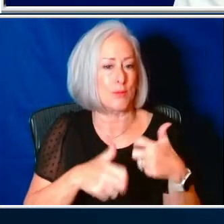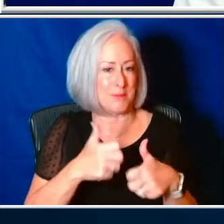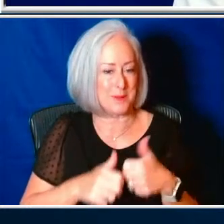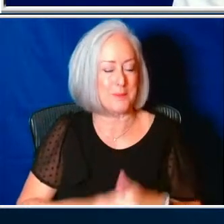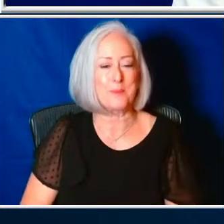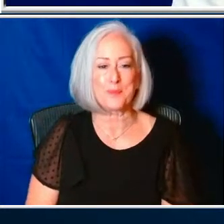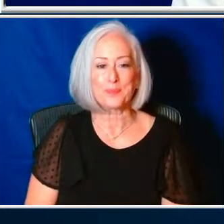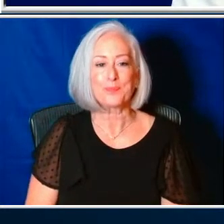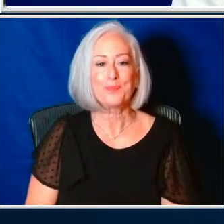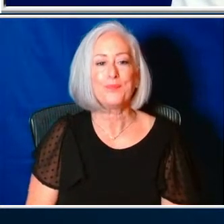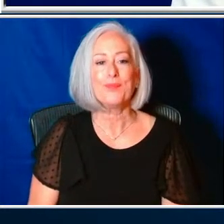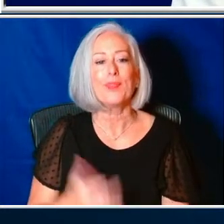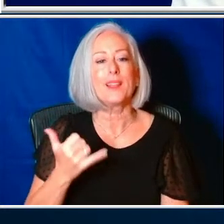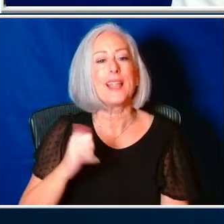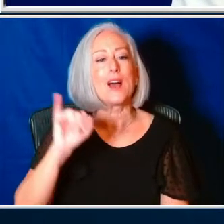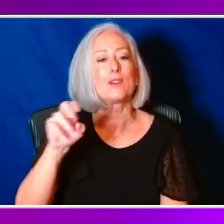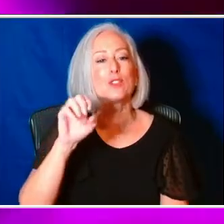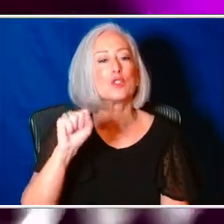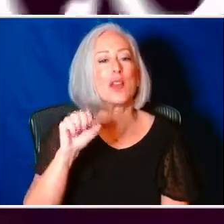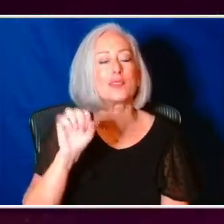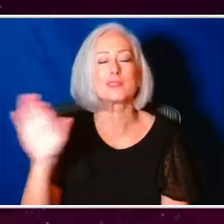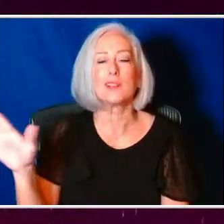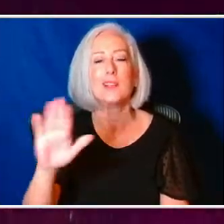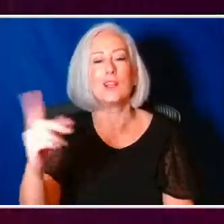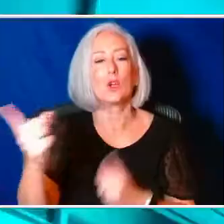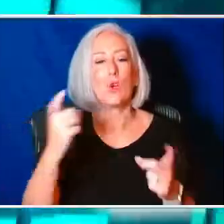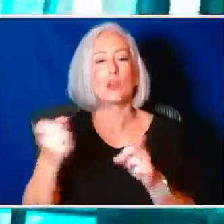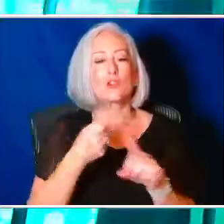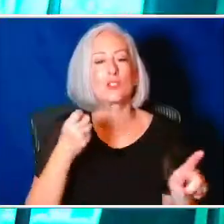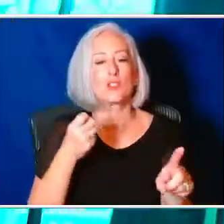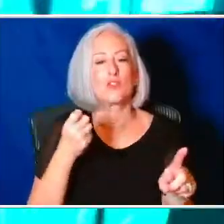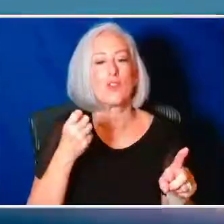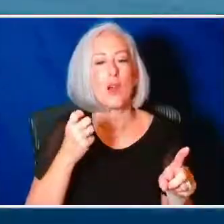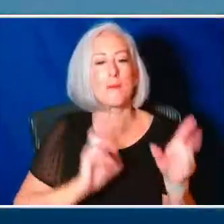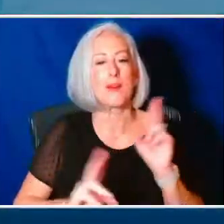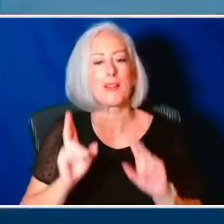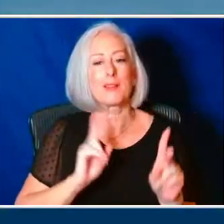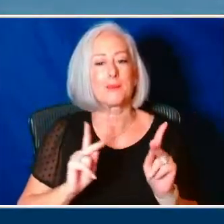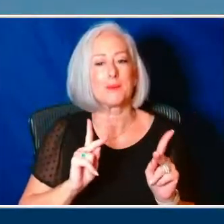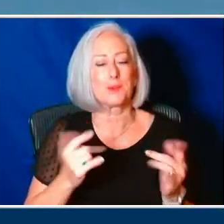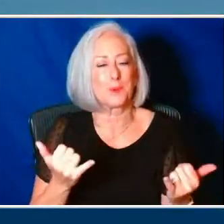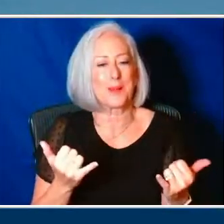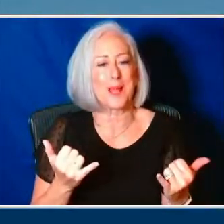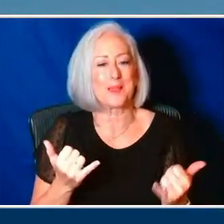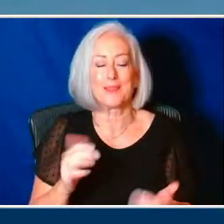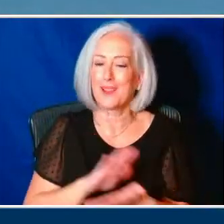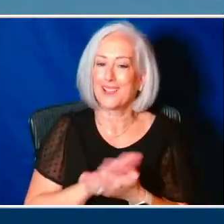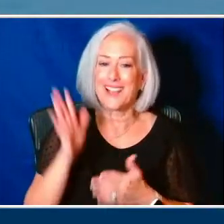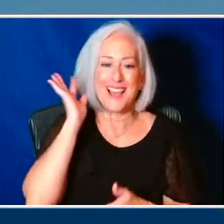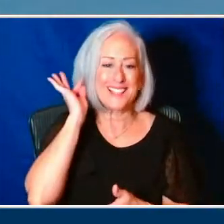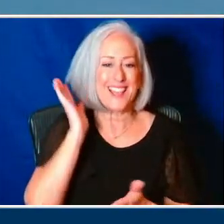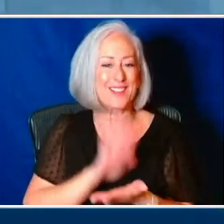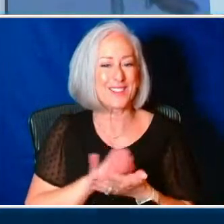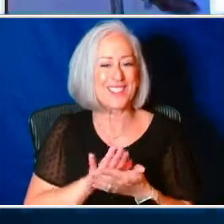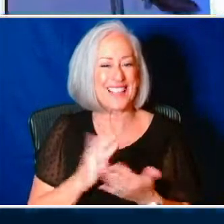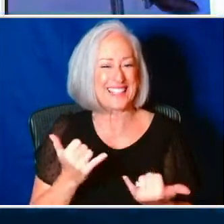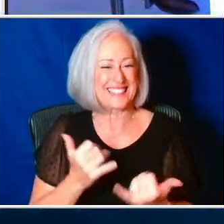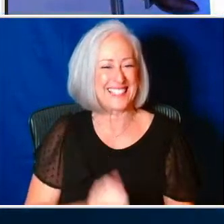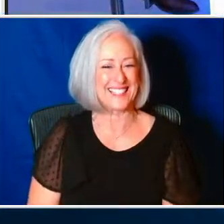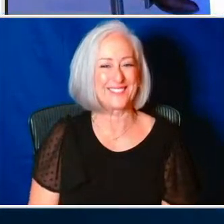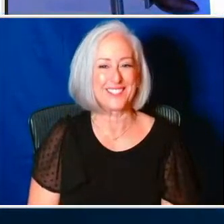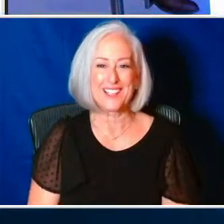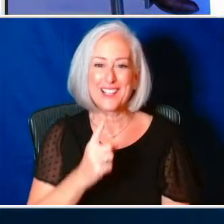going to turn to you. What questions are out there with our viewers today? Hey, Jess, nice hair look today, too. Oh, thanks. You always know.